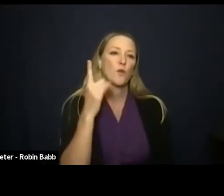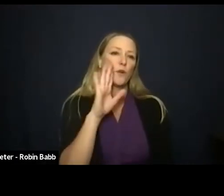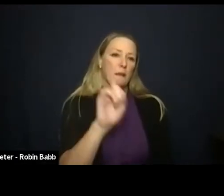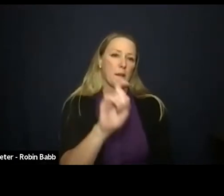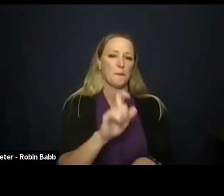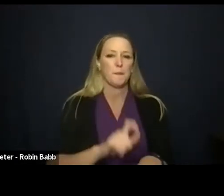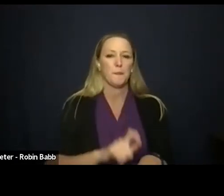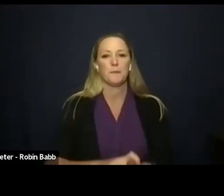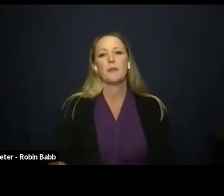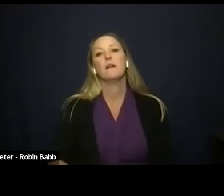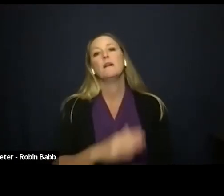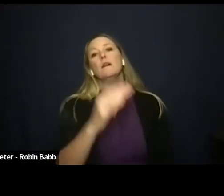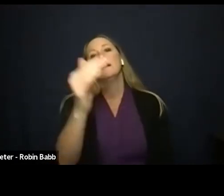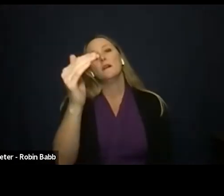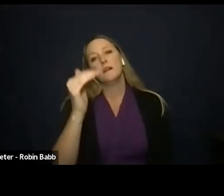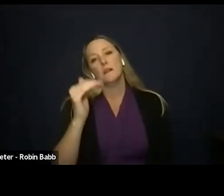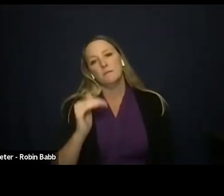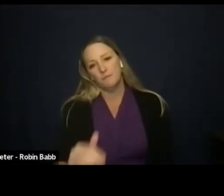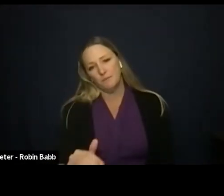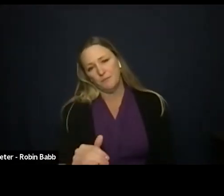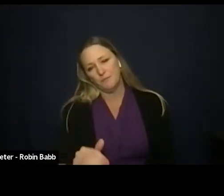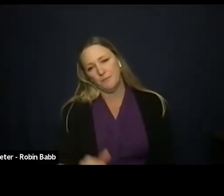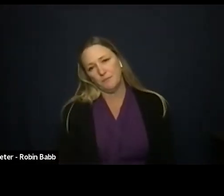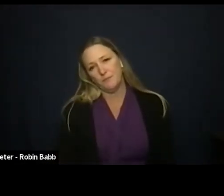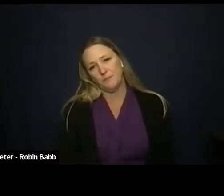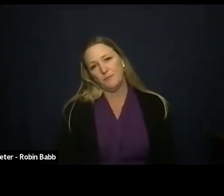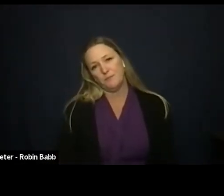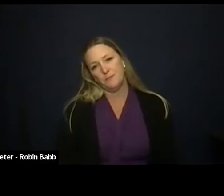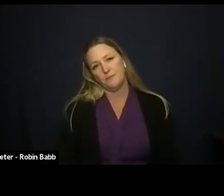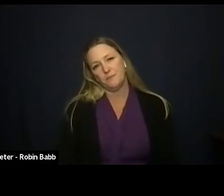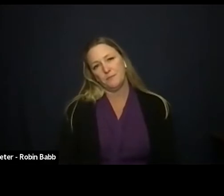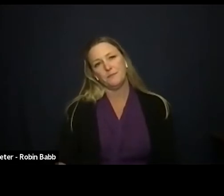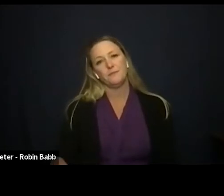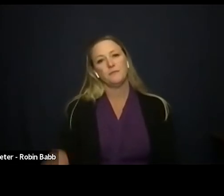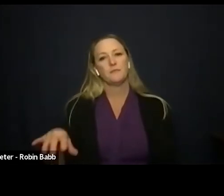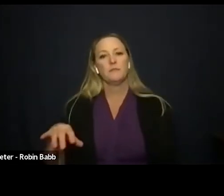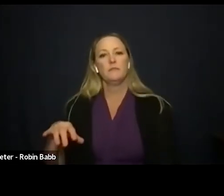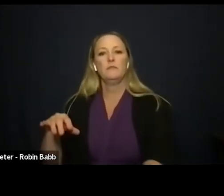thank you next speaker is president silvers